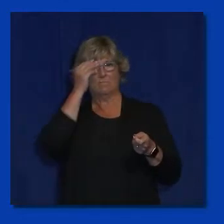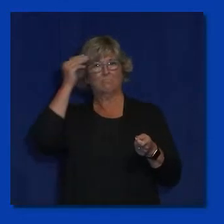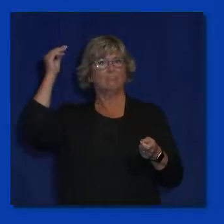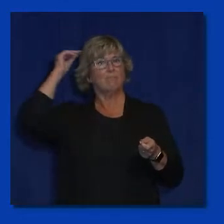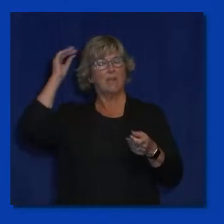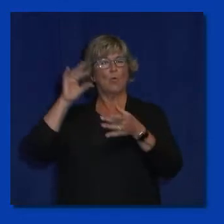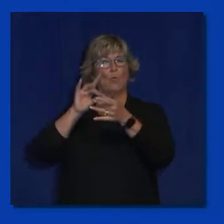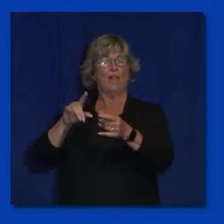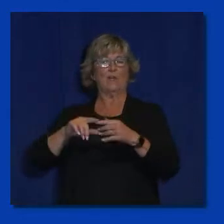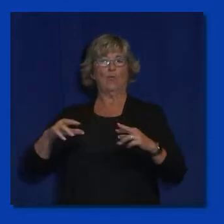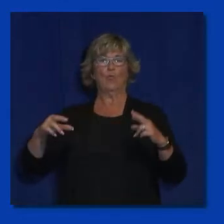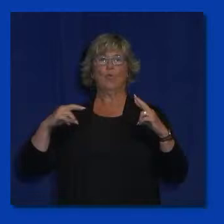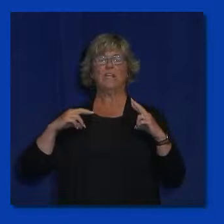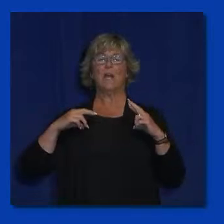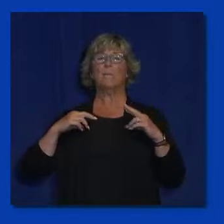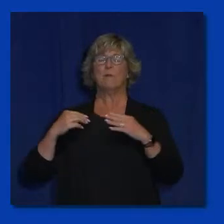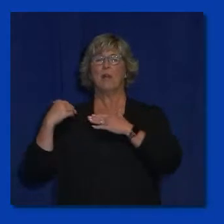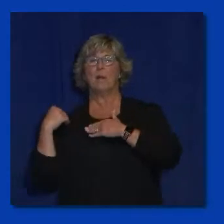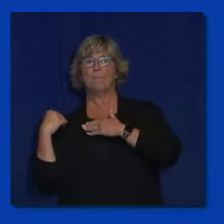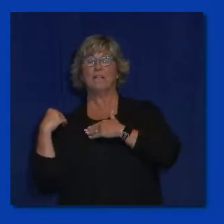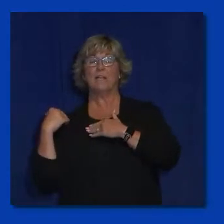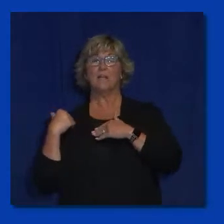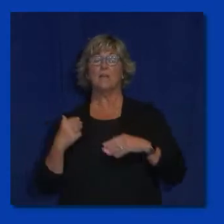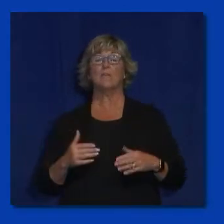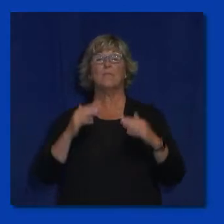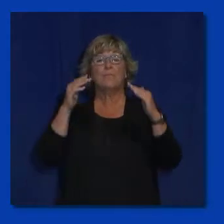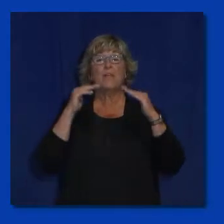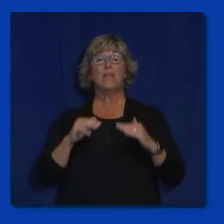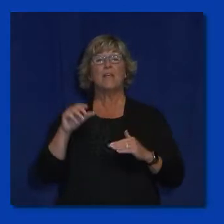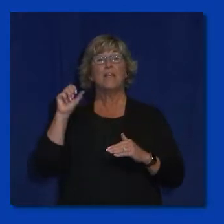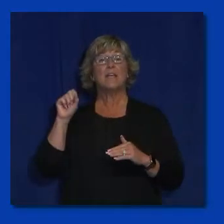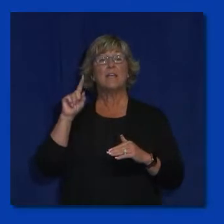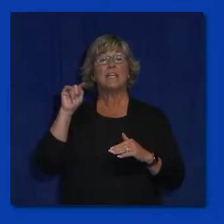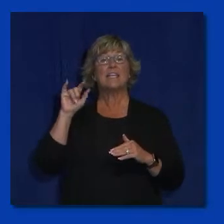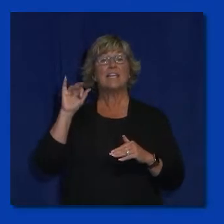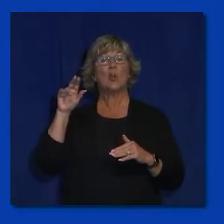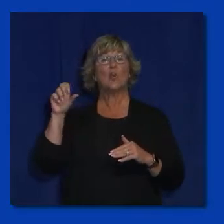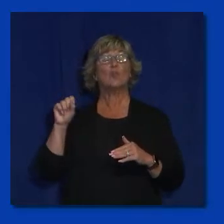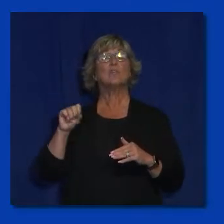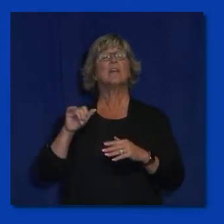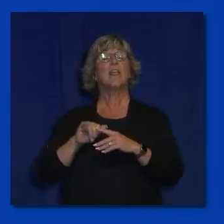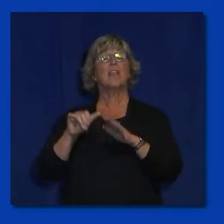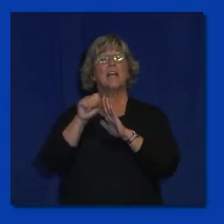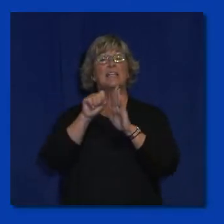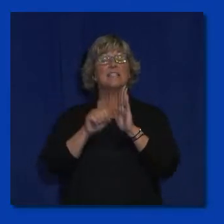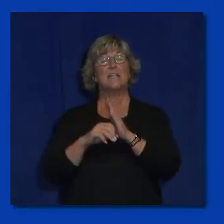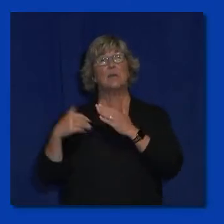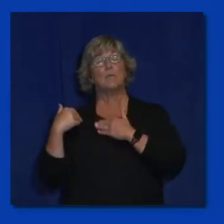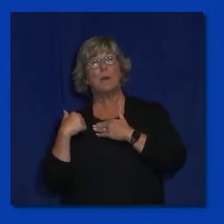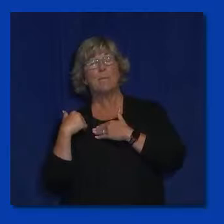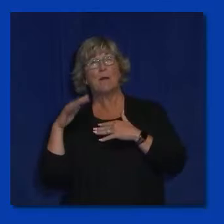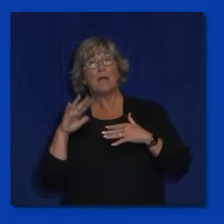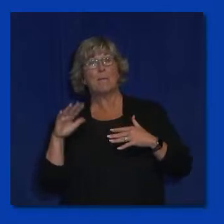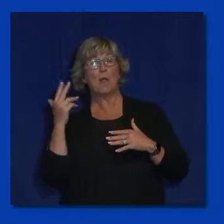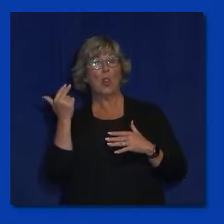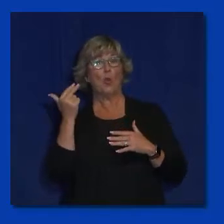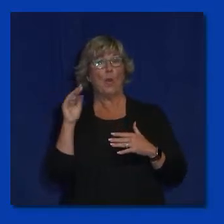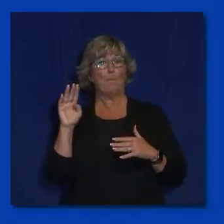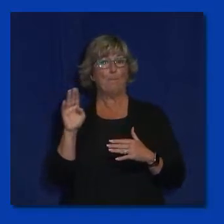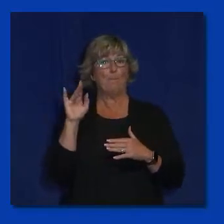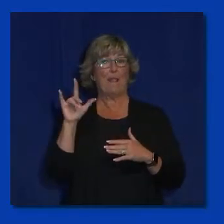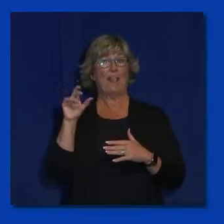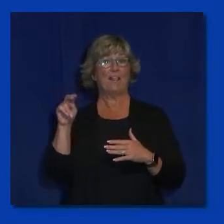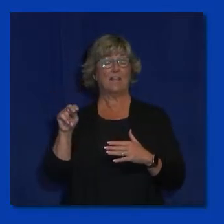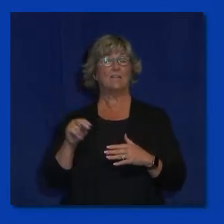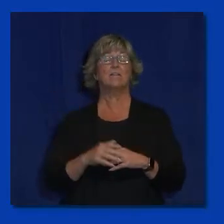to retirement obligations. On STRS, the state responsibilities, about $13 billion,